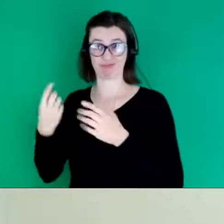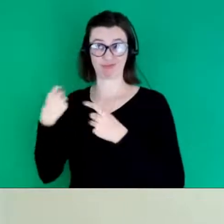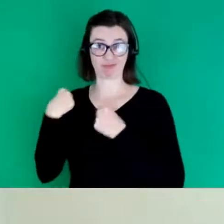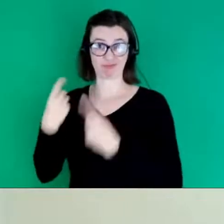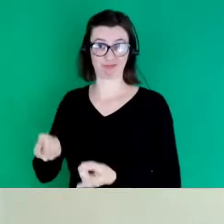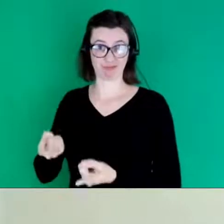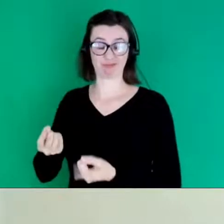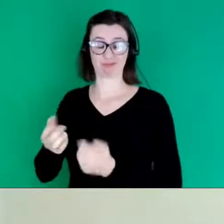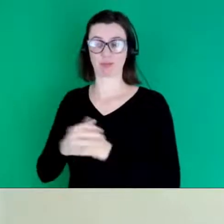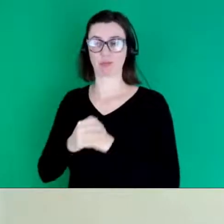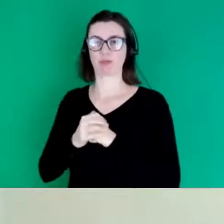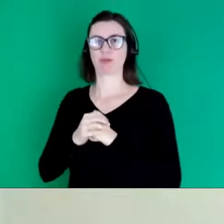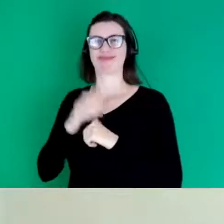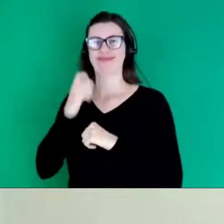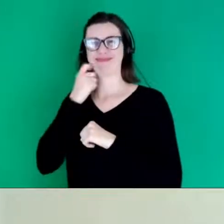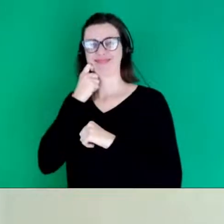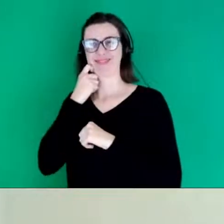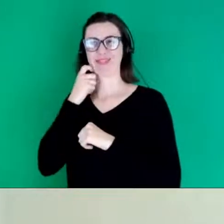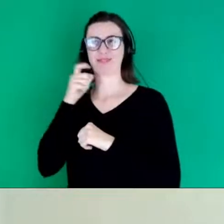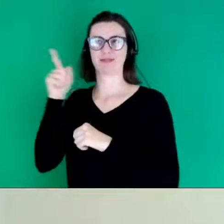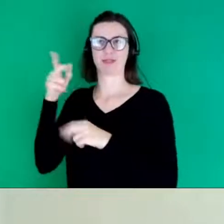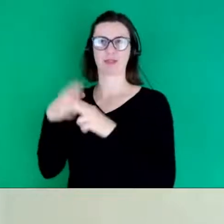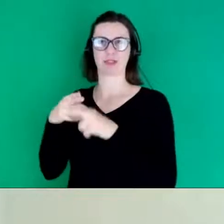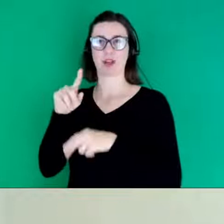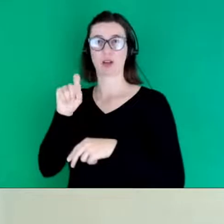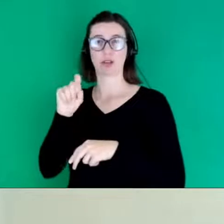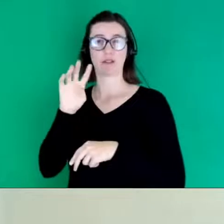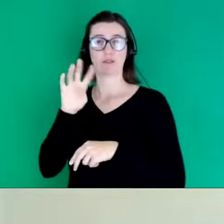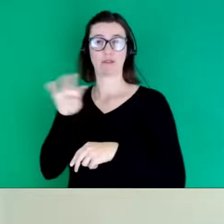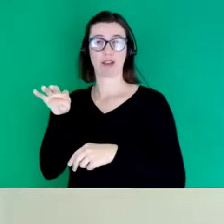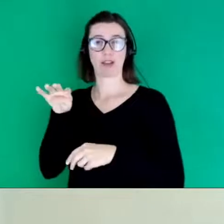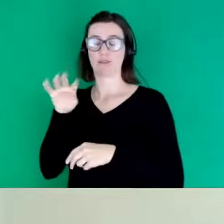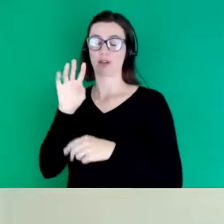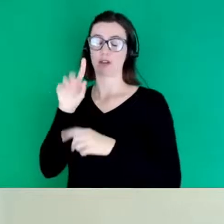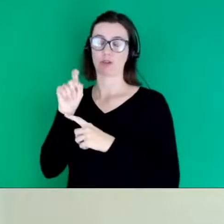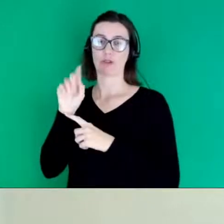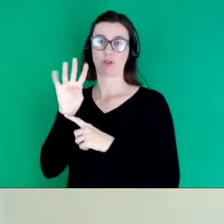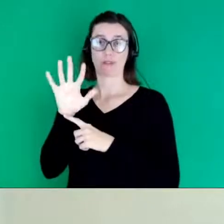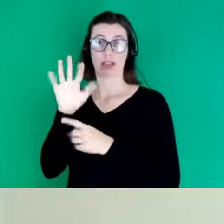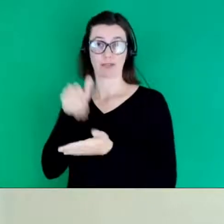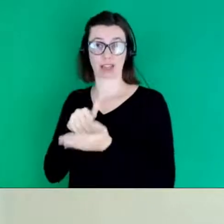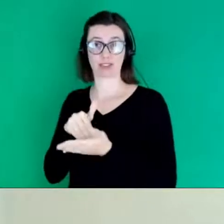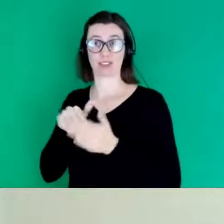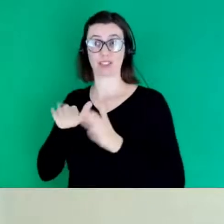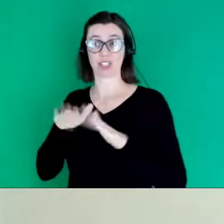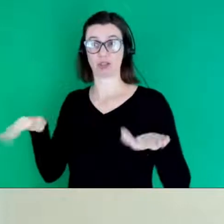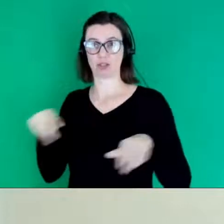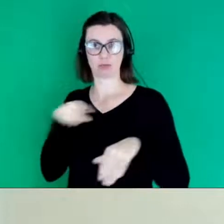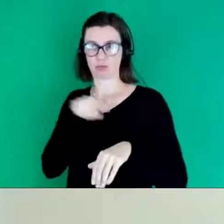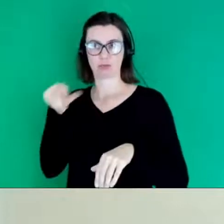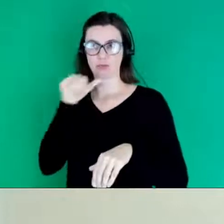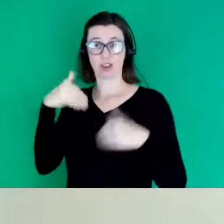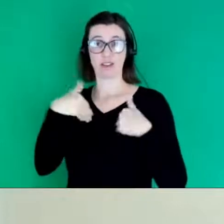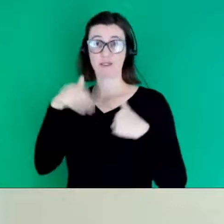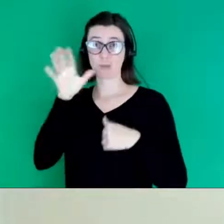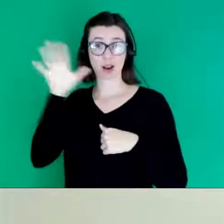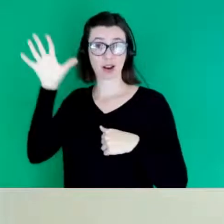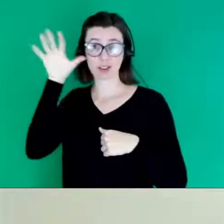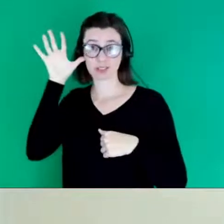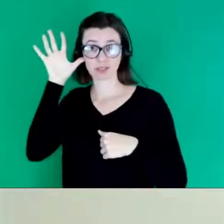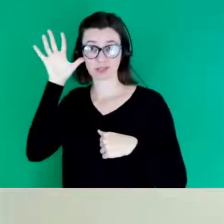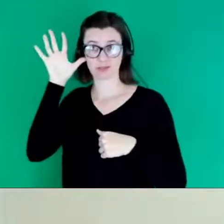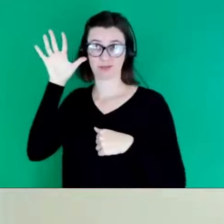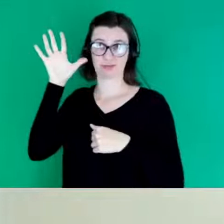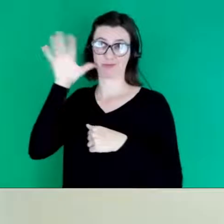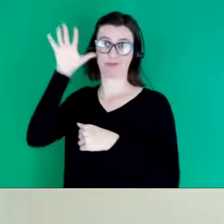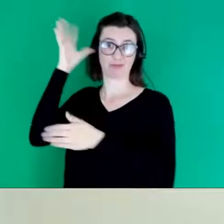Recently, they were talking about 145,000 children who are now without parents. There are huge